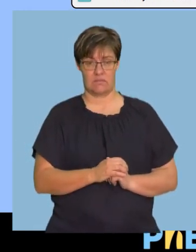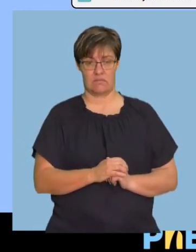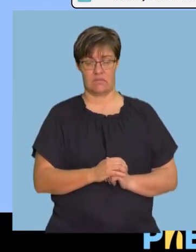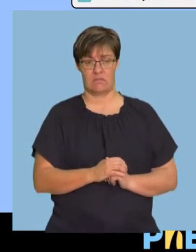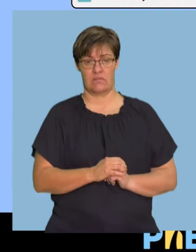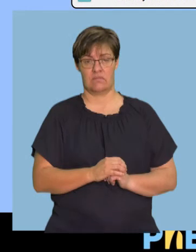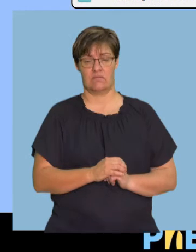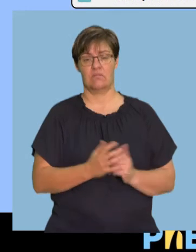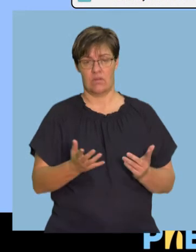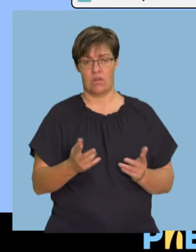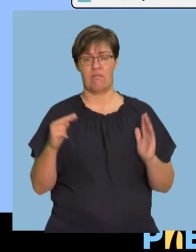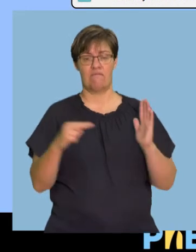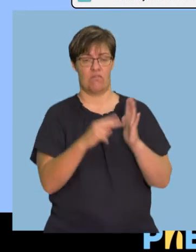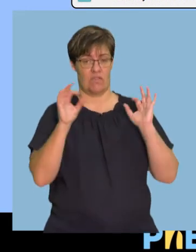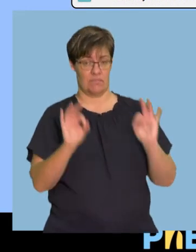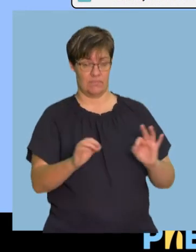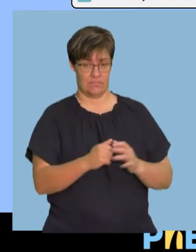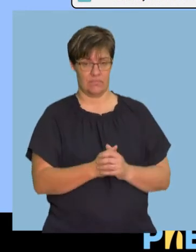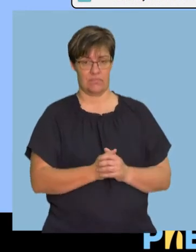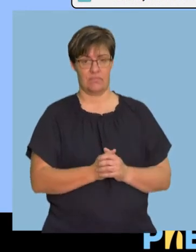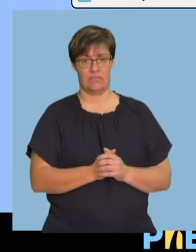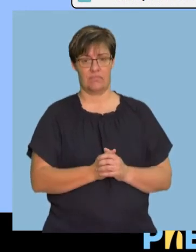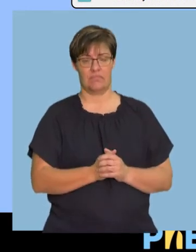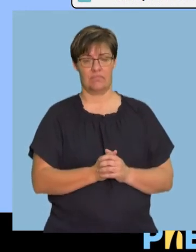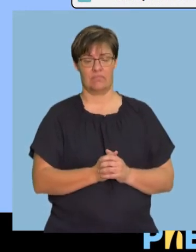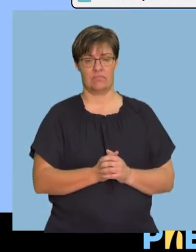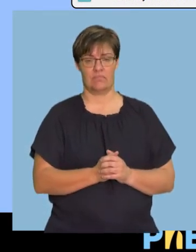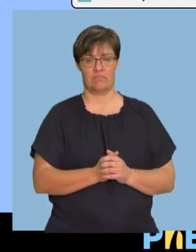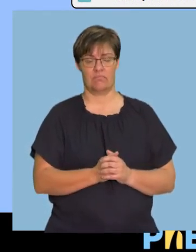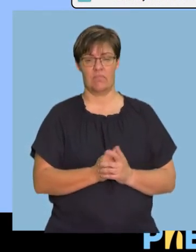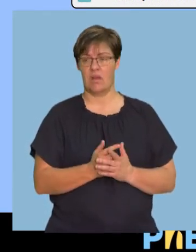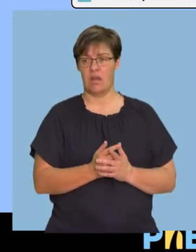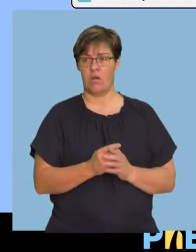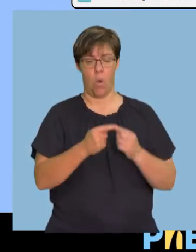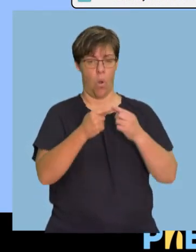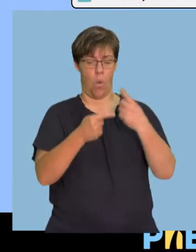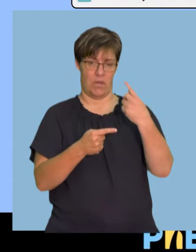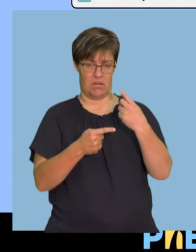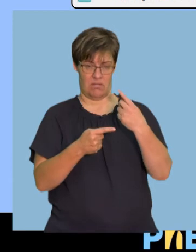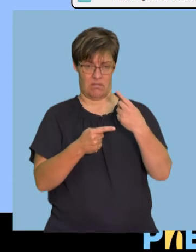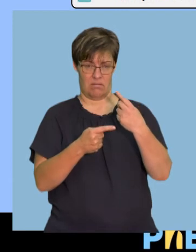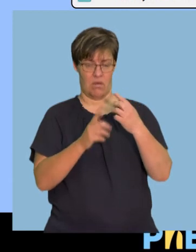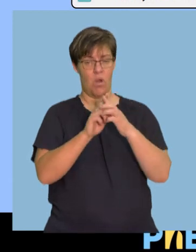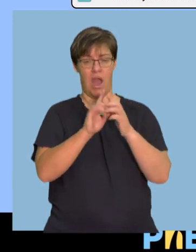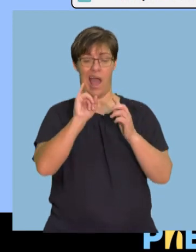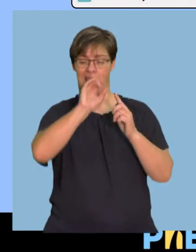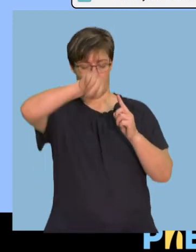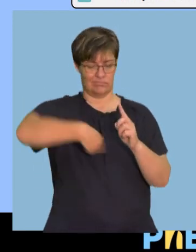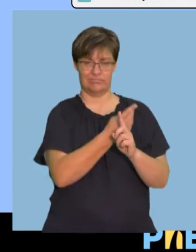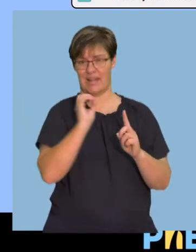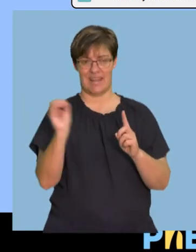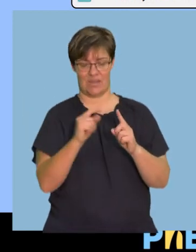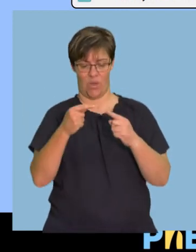have 20 ohms, so we've verified that. Okay, so now there is no current flowing in the circuit for one simple reason,